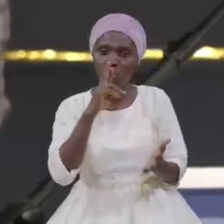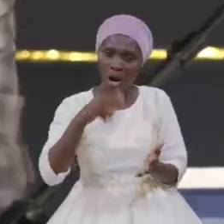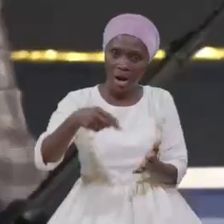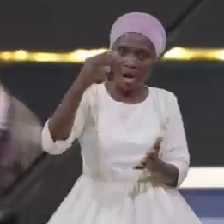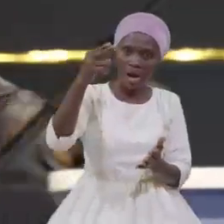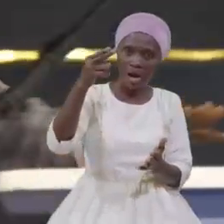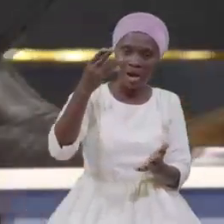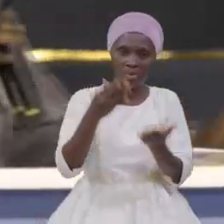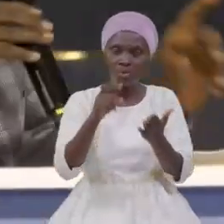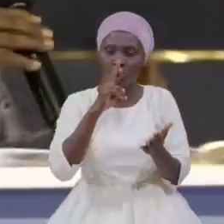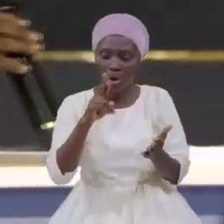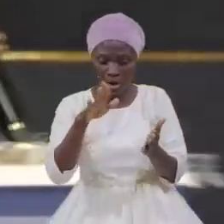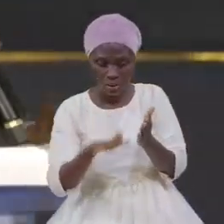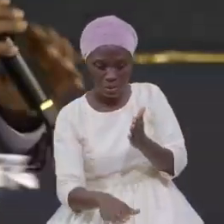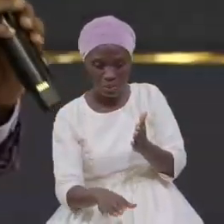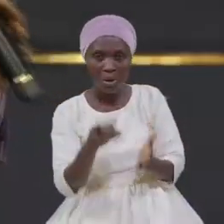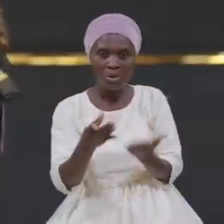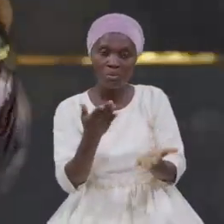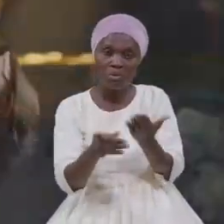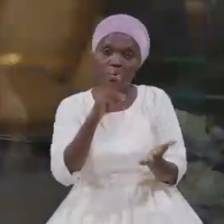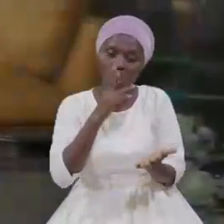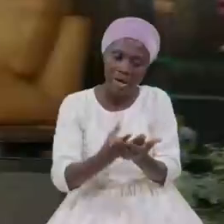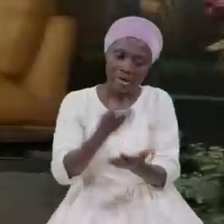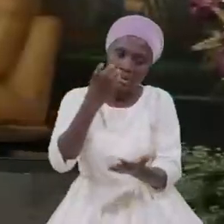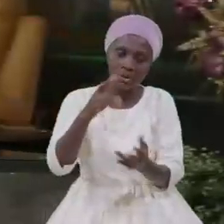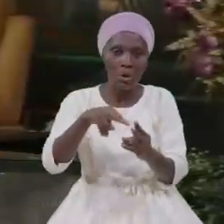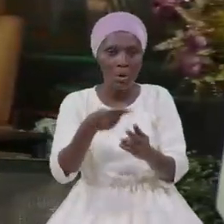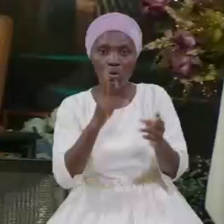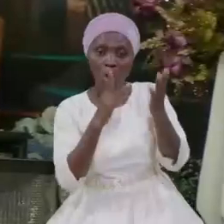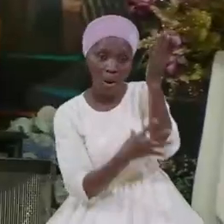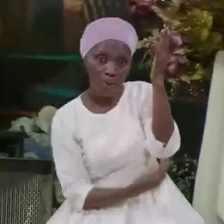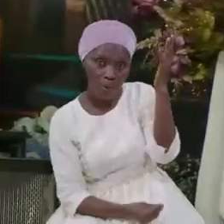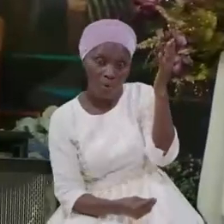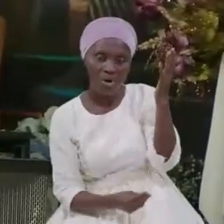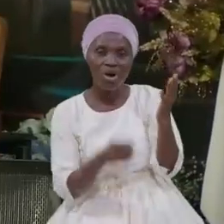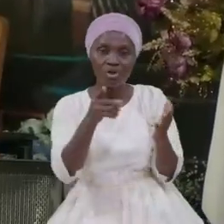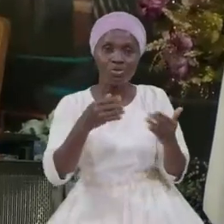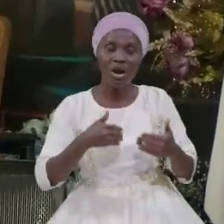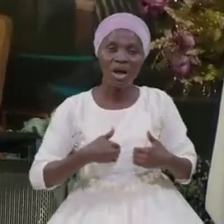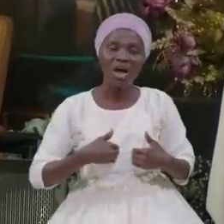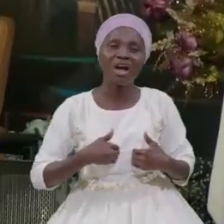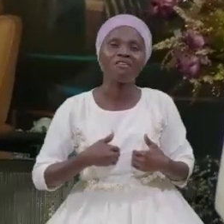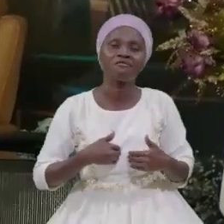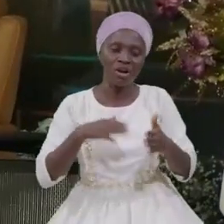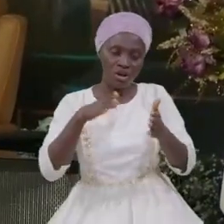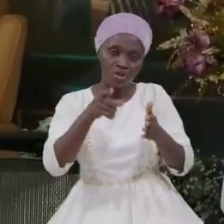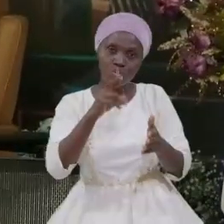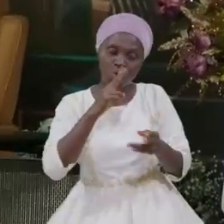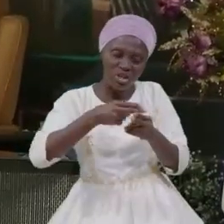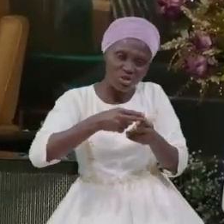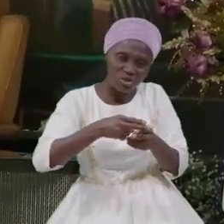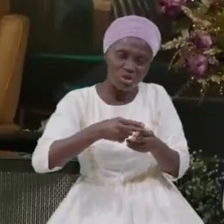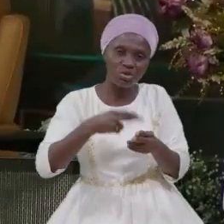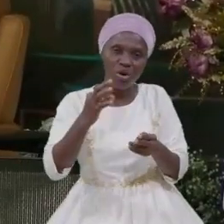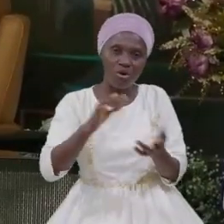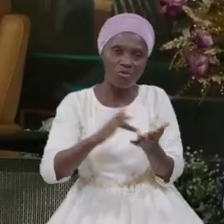wealthy, whoever you are, civilized, you come short of the glory of God. And there is only